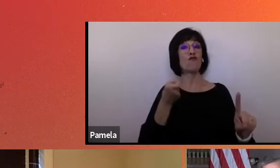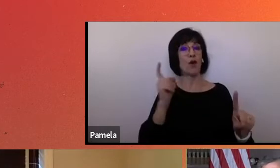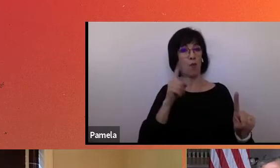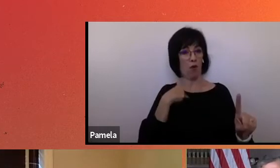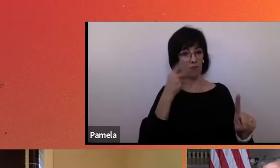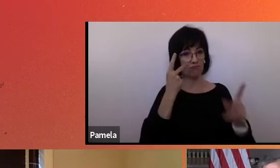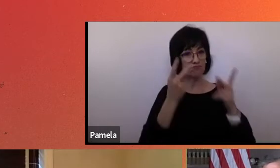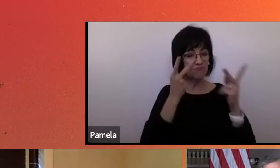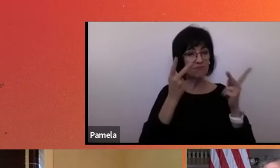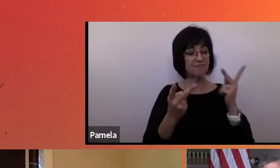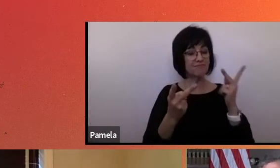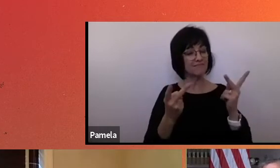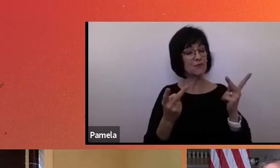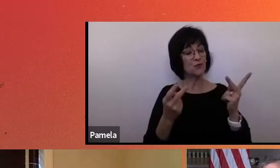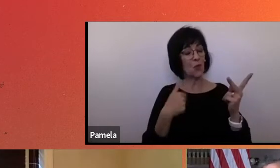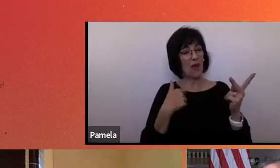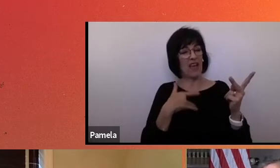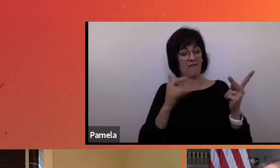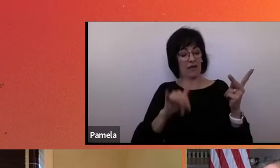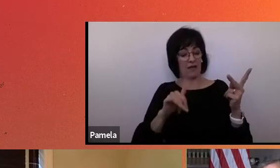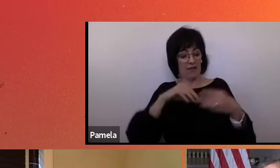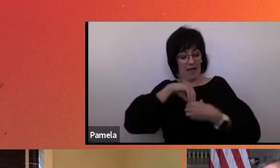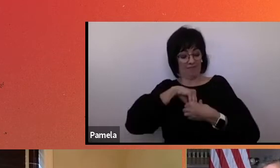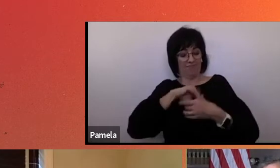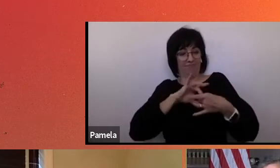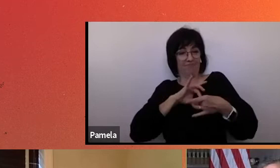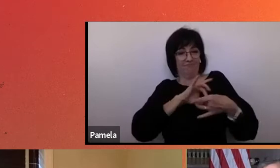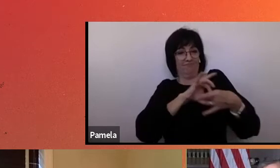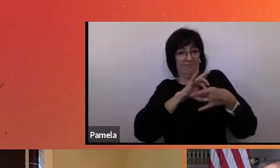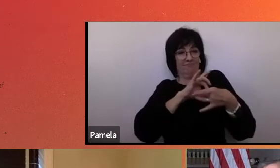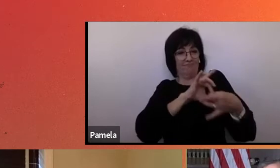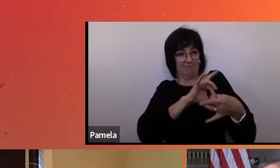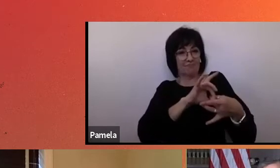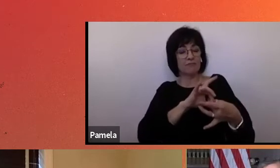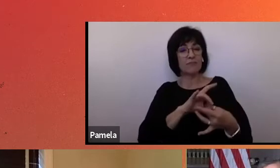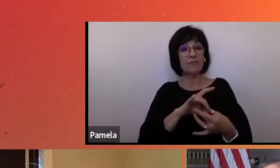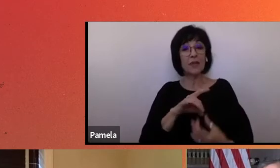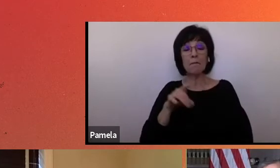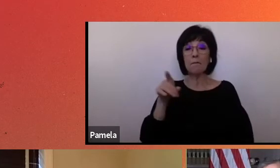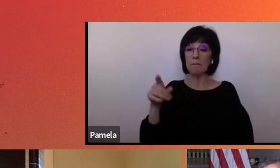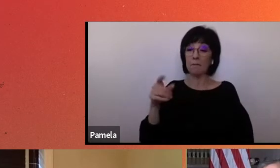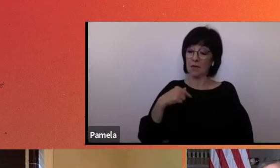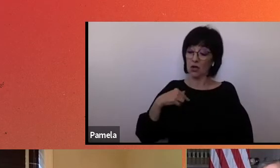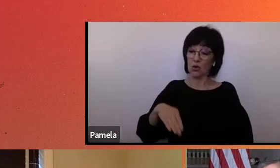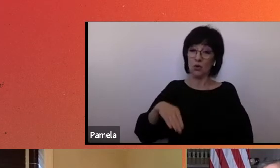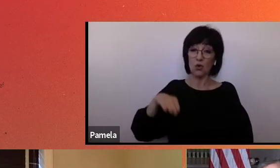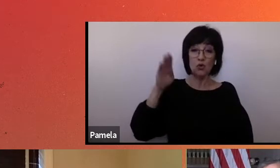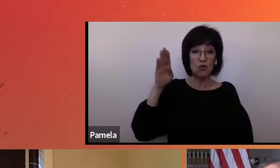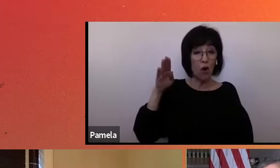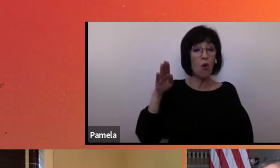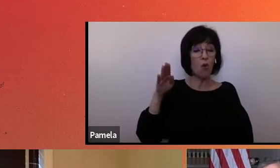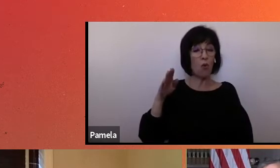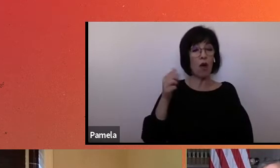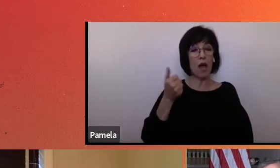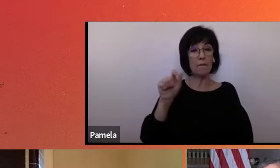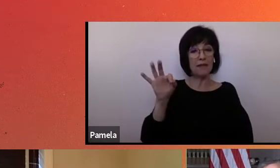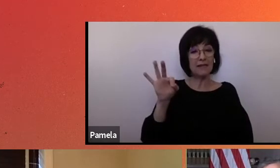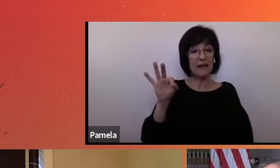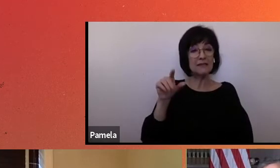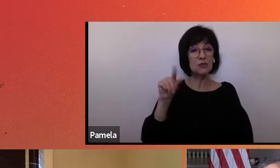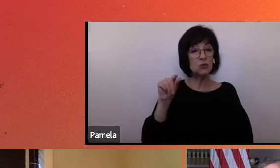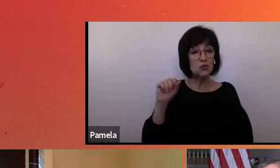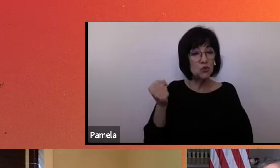Milford during the 1920s, 30s, 40s, 50s, and so forth, it it